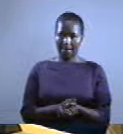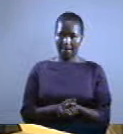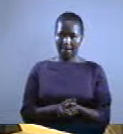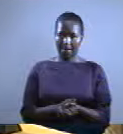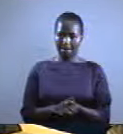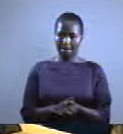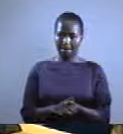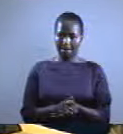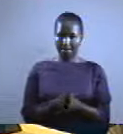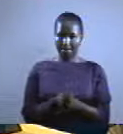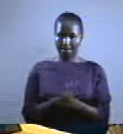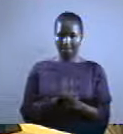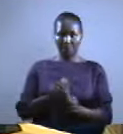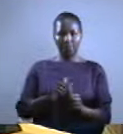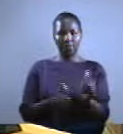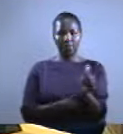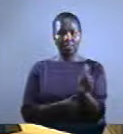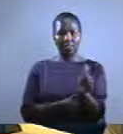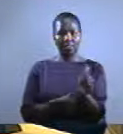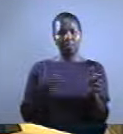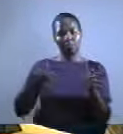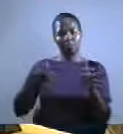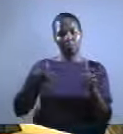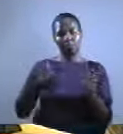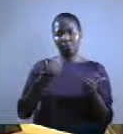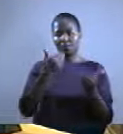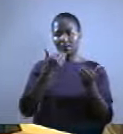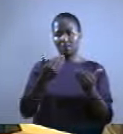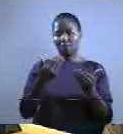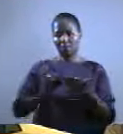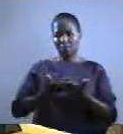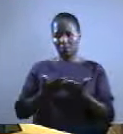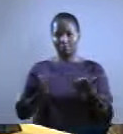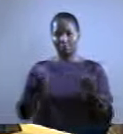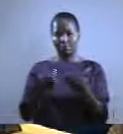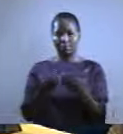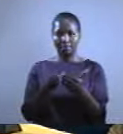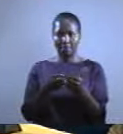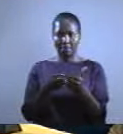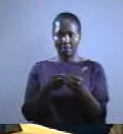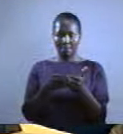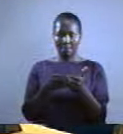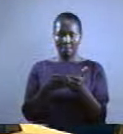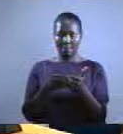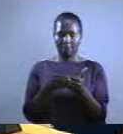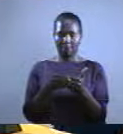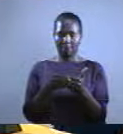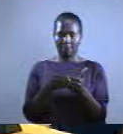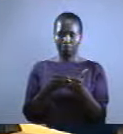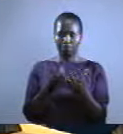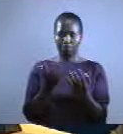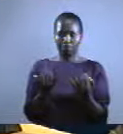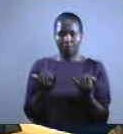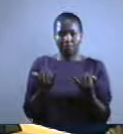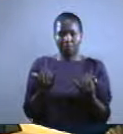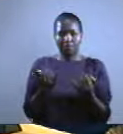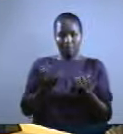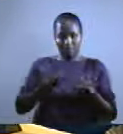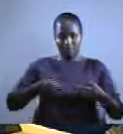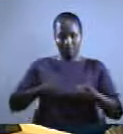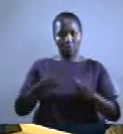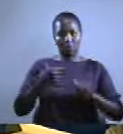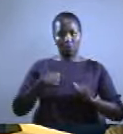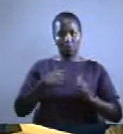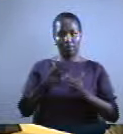Thanks, Deputy Speaker and honorable members. As we deliberate the